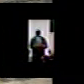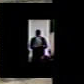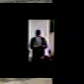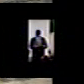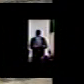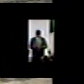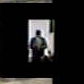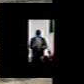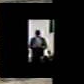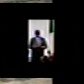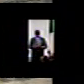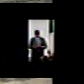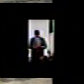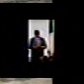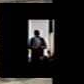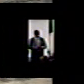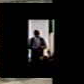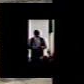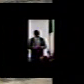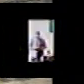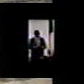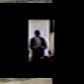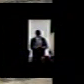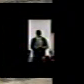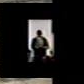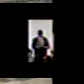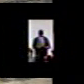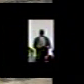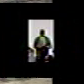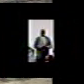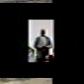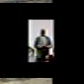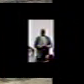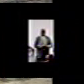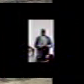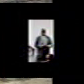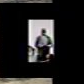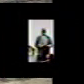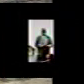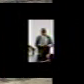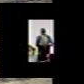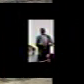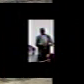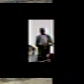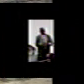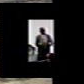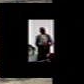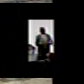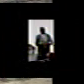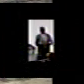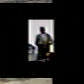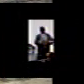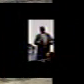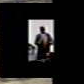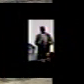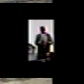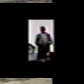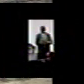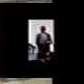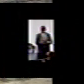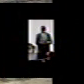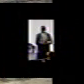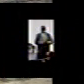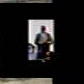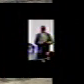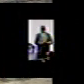Somebody you offended long ago placed a curse on you. There's somebody I'm talking about, and since that time, you said, that's nothing, that's